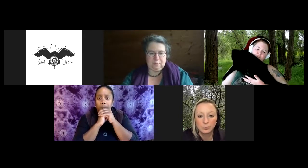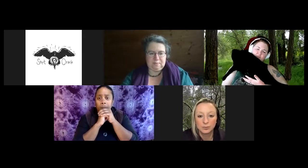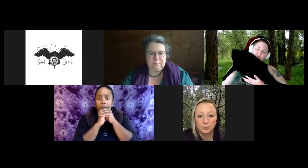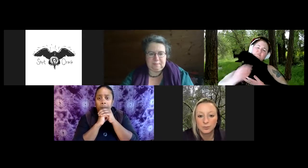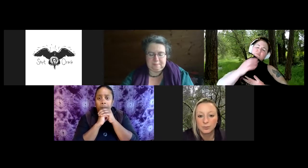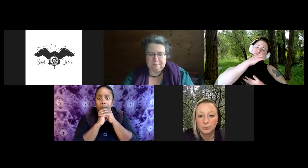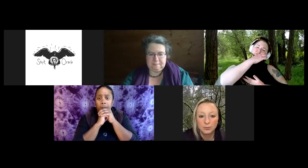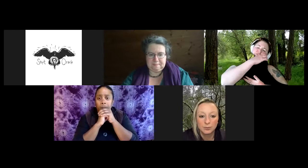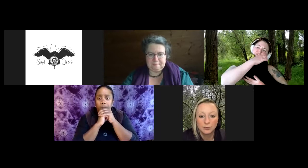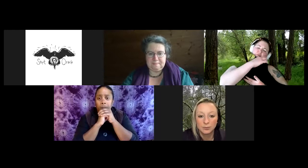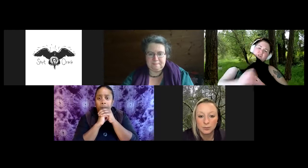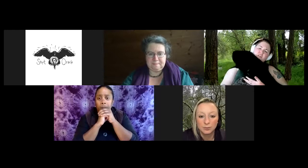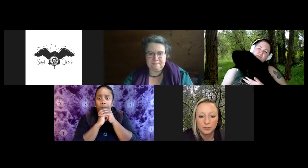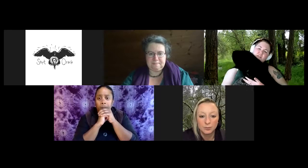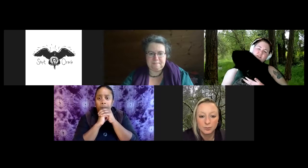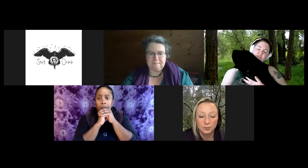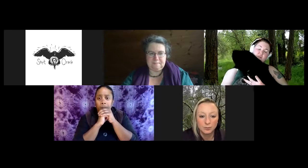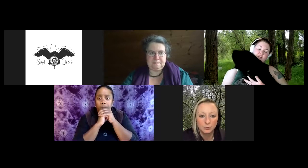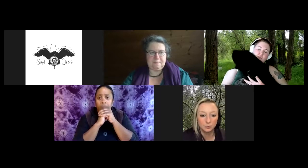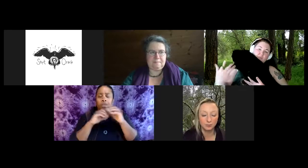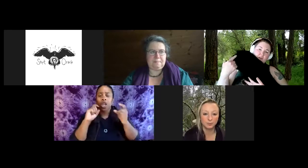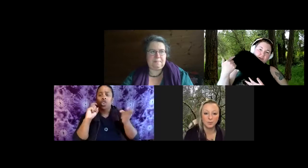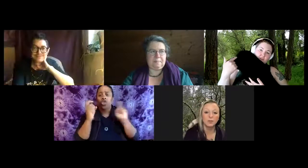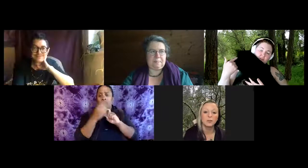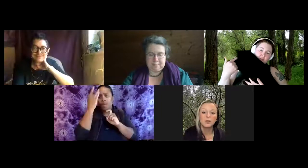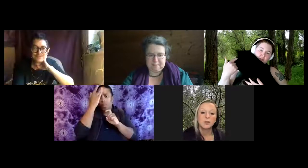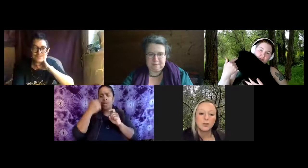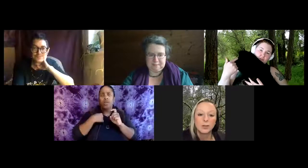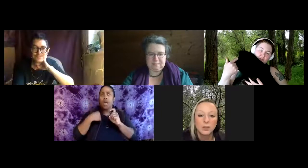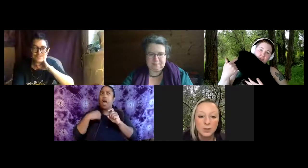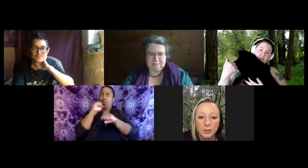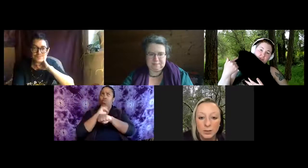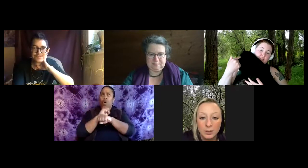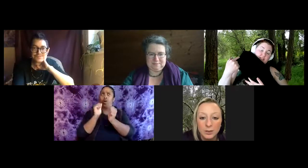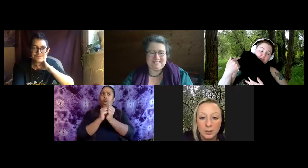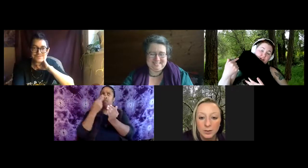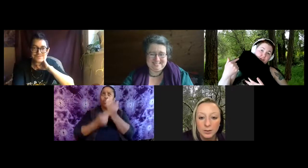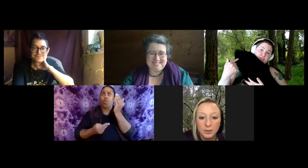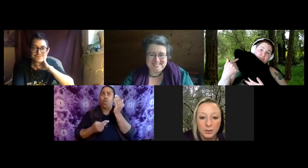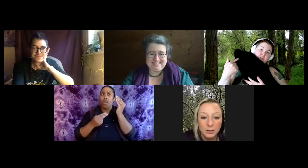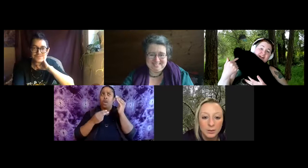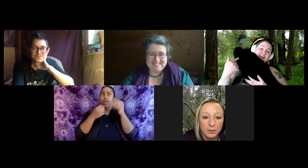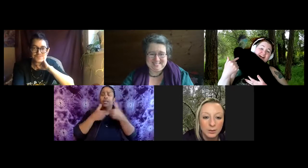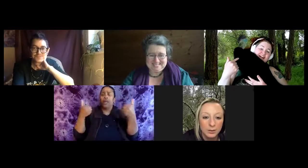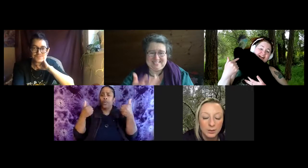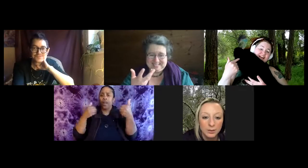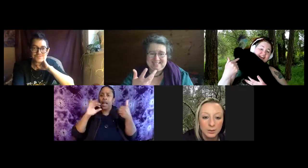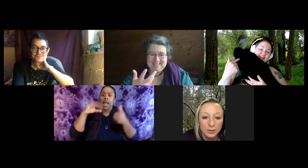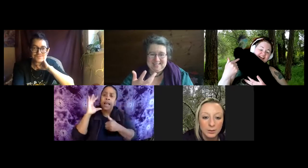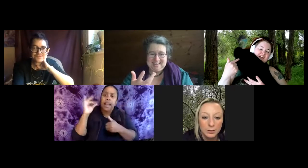I've worked with both separately. So, okay, so by the way, this is Beetlejuice. He really likes fairs.